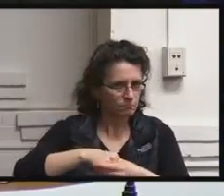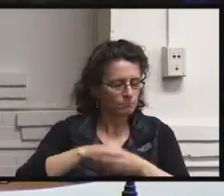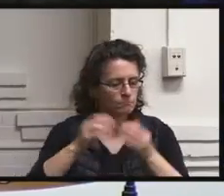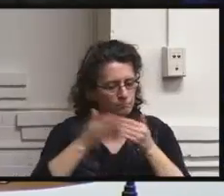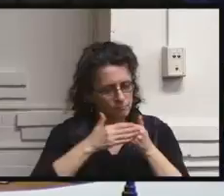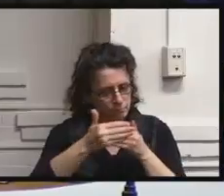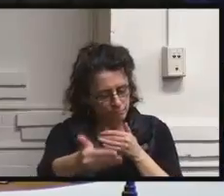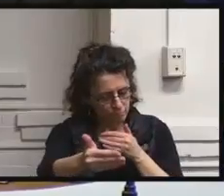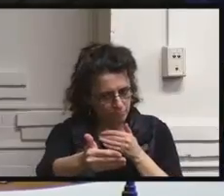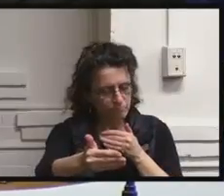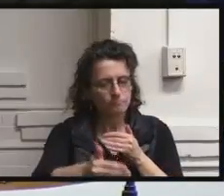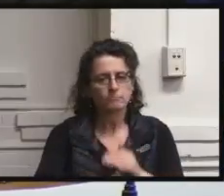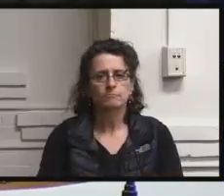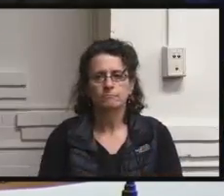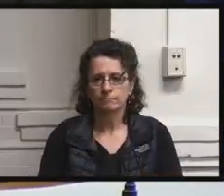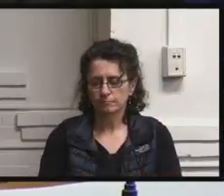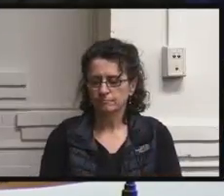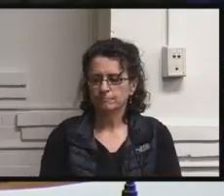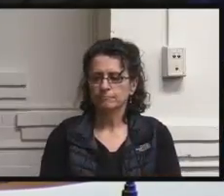the